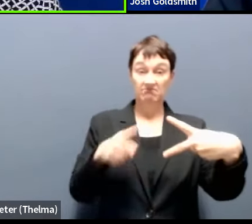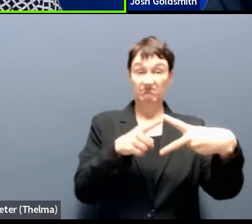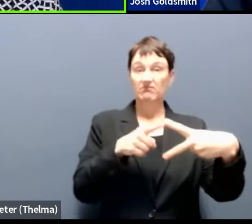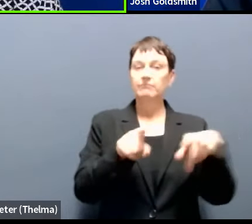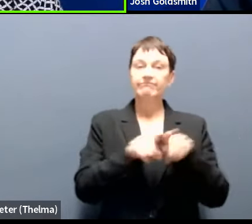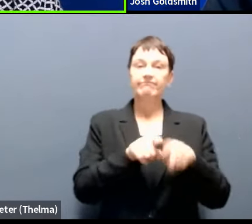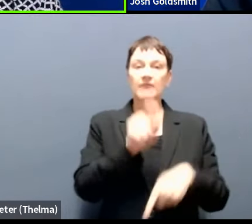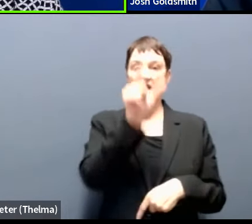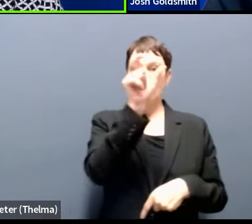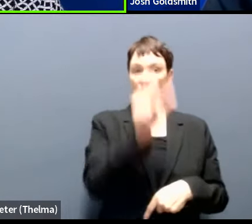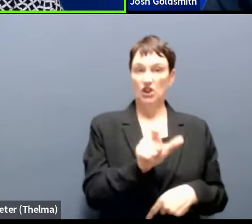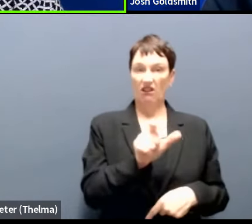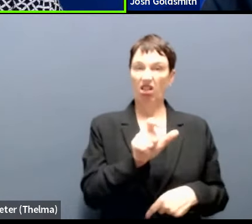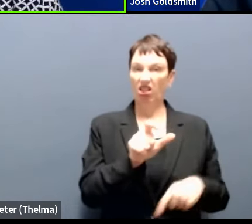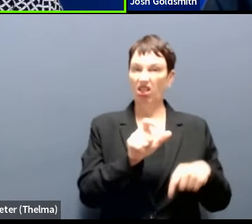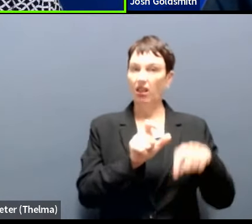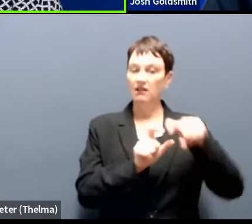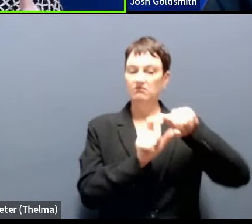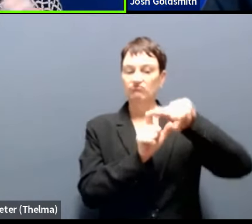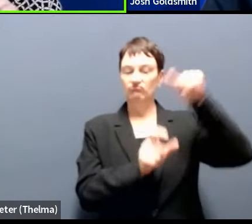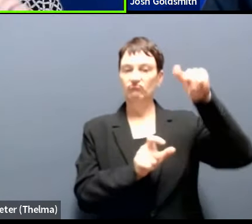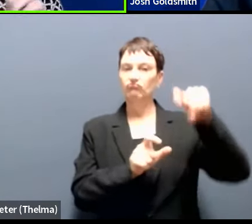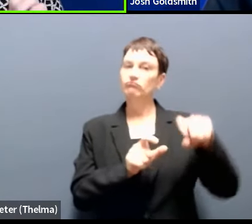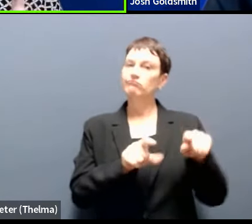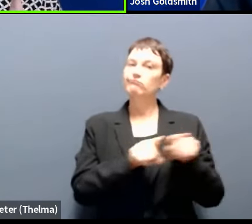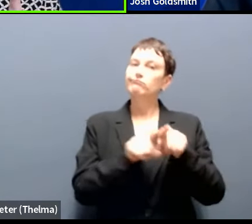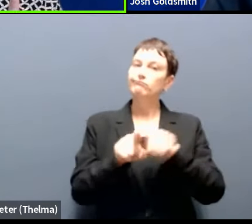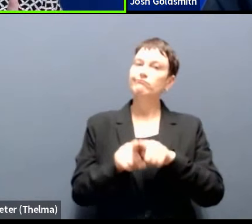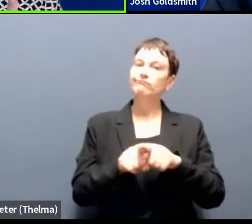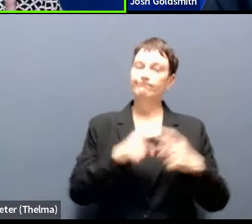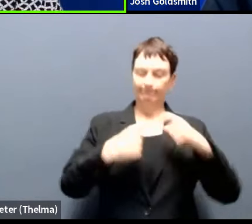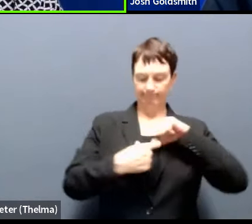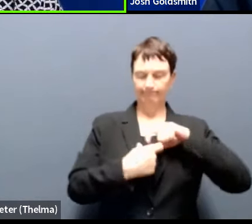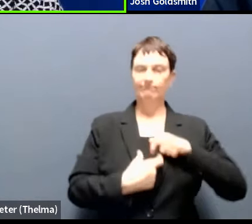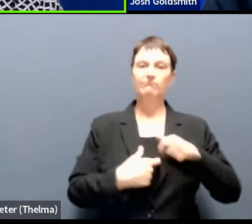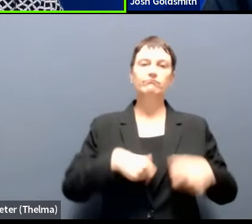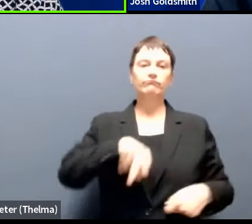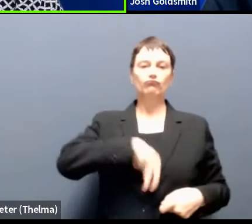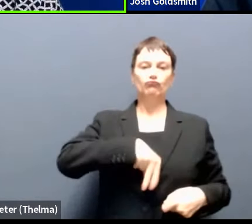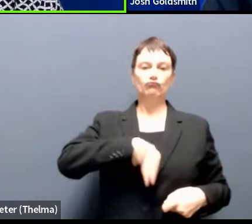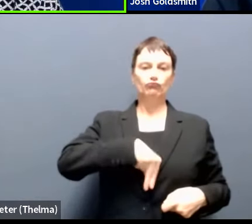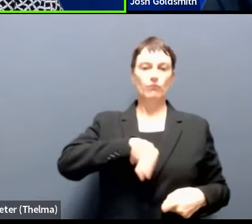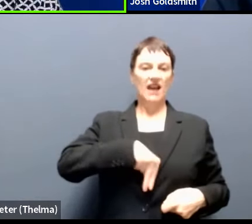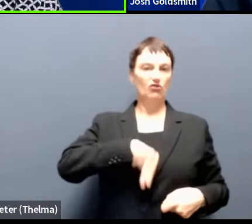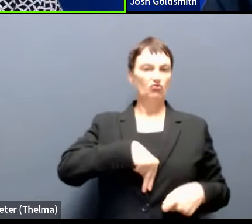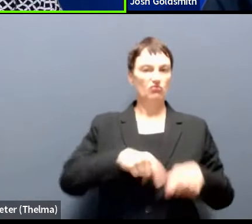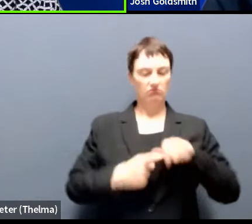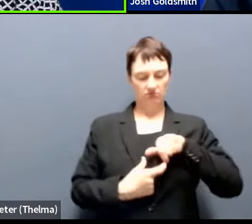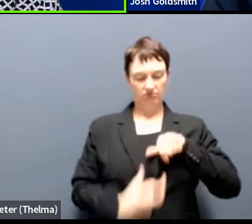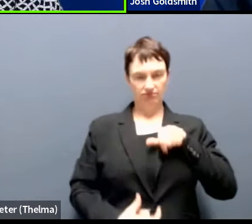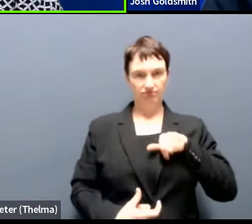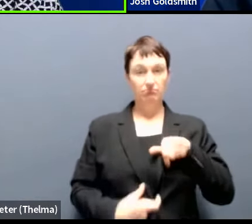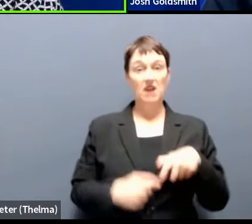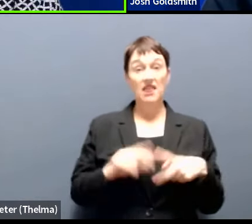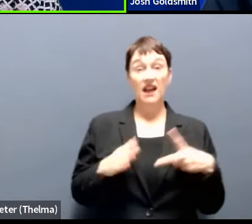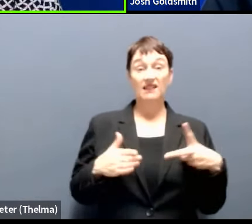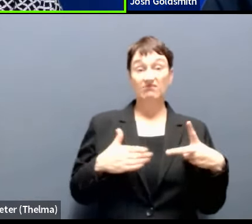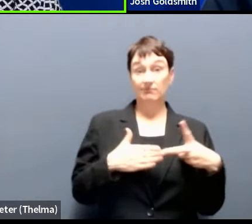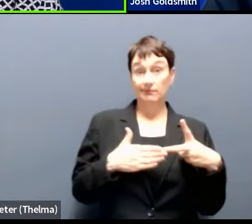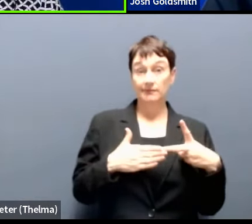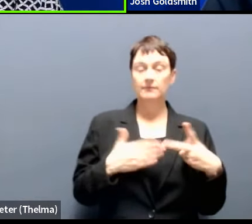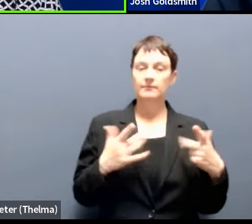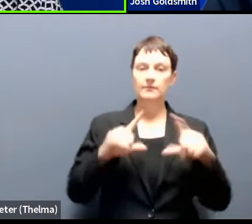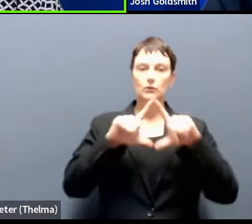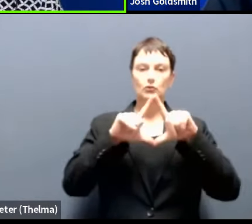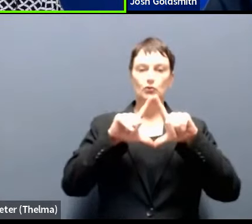would get at an event. And we also have a square format, which we thought might be better to post on some